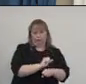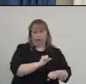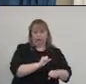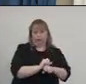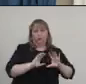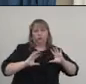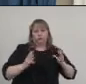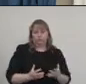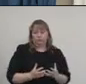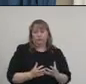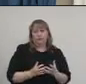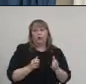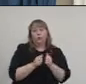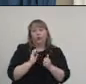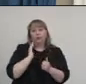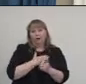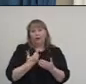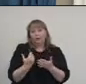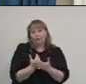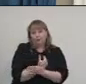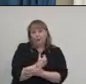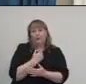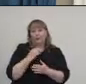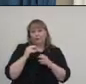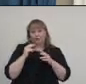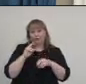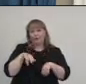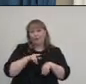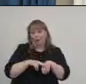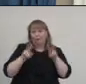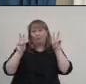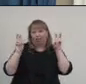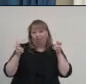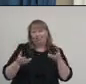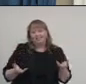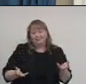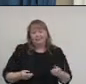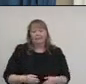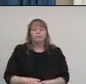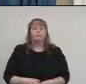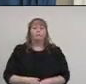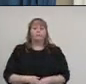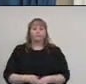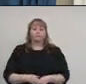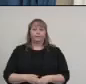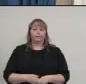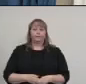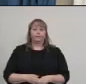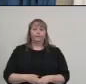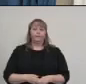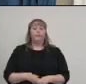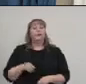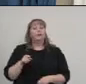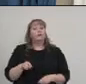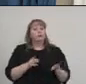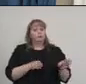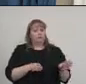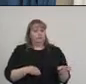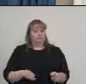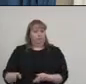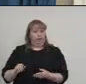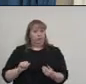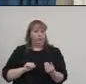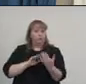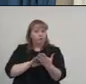a new normal. This roadmap outlines a coordinated state-specific plan to address the